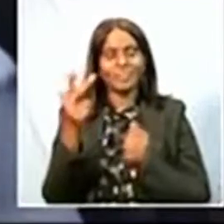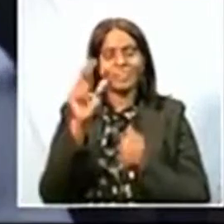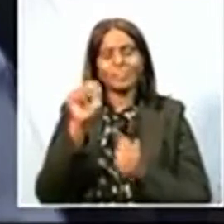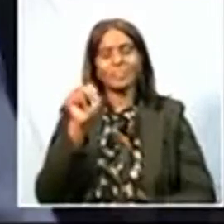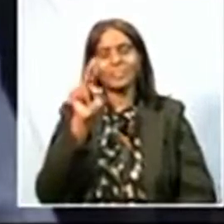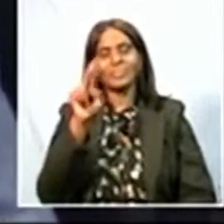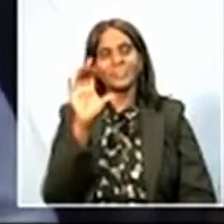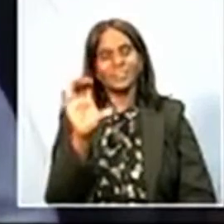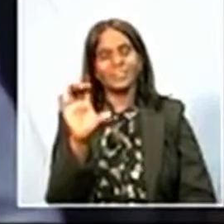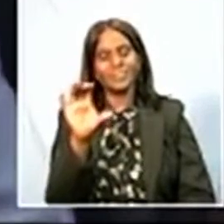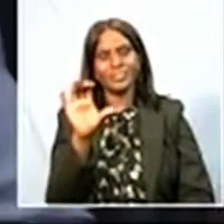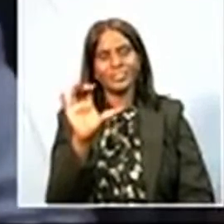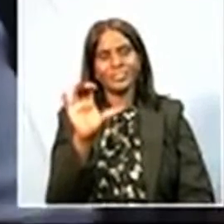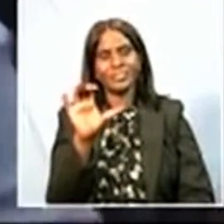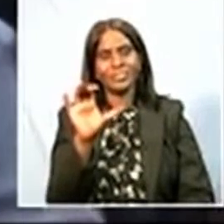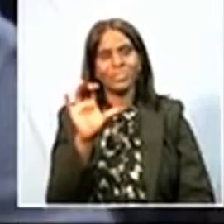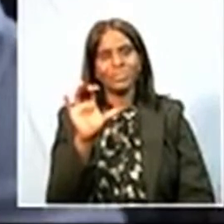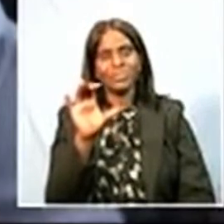NRCs.